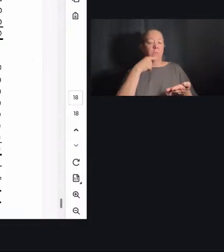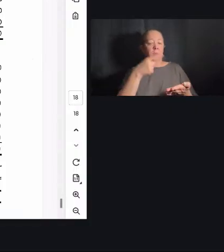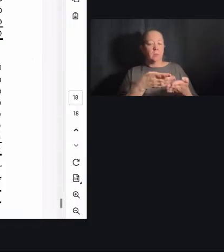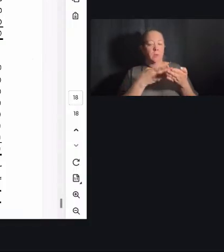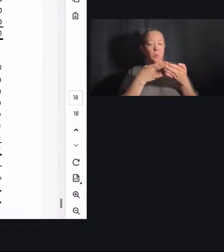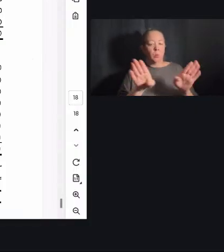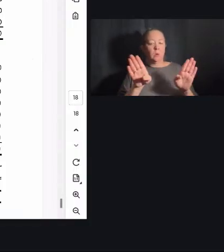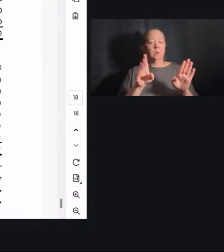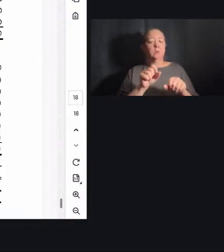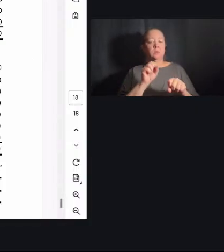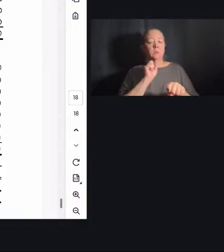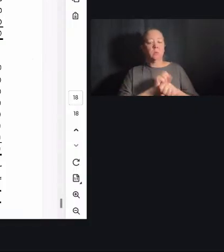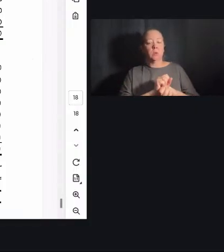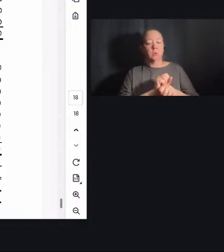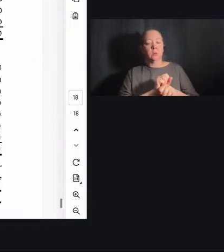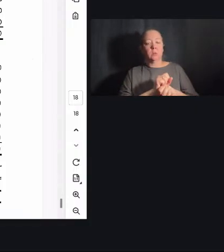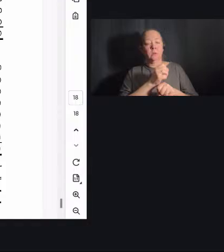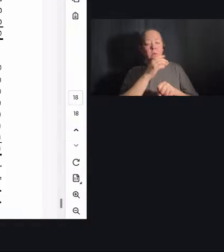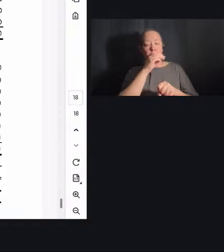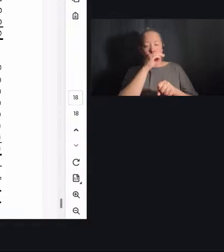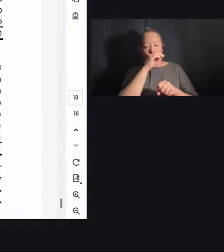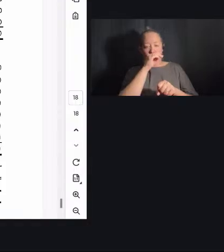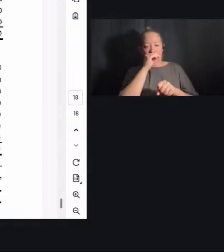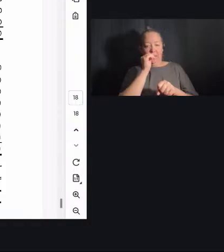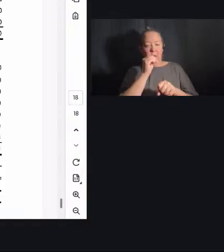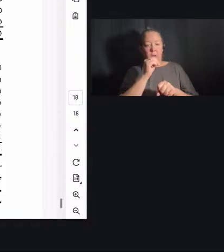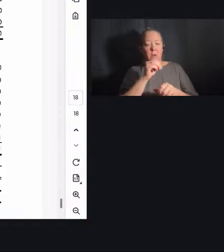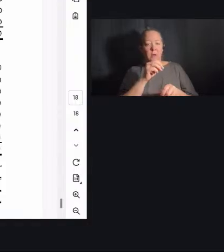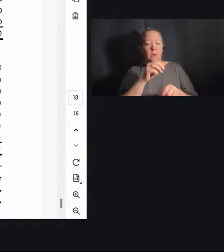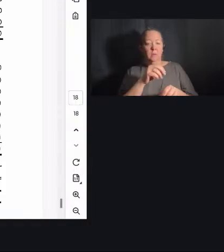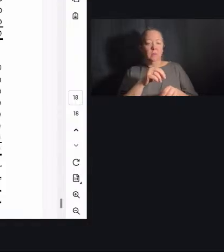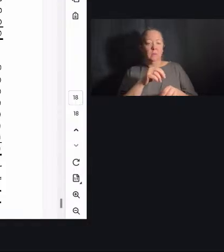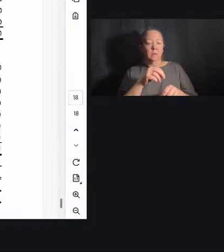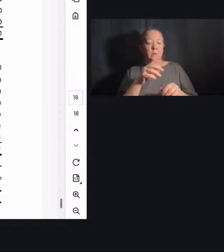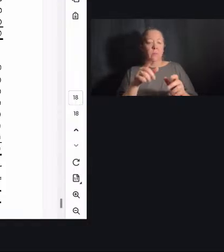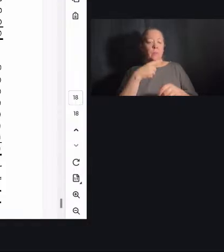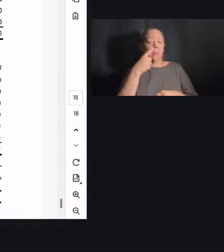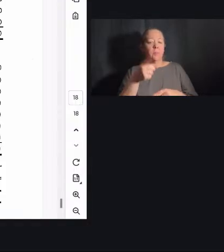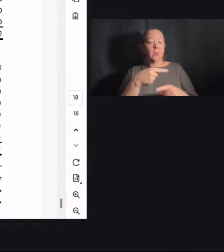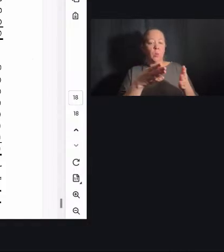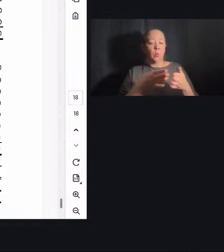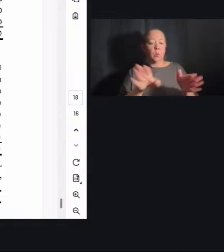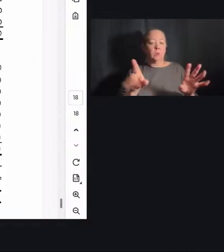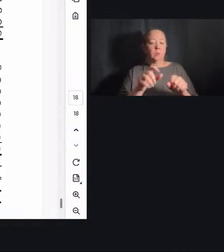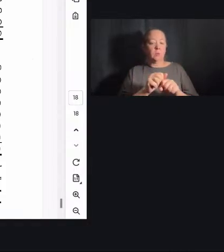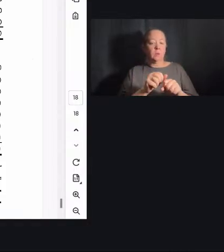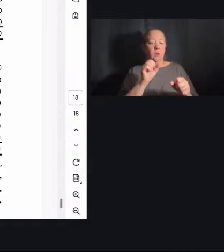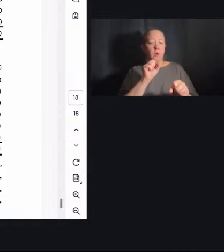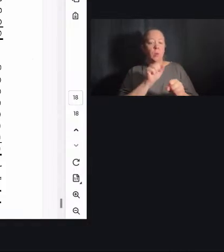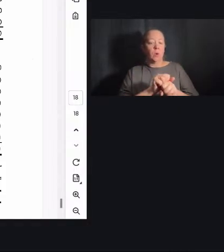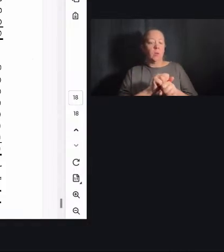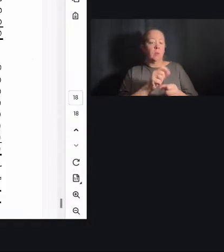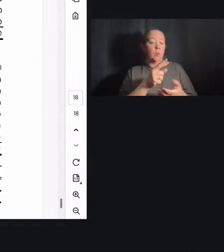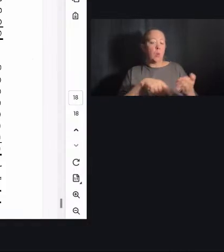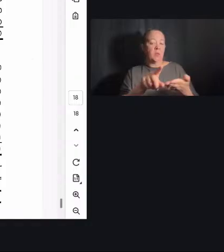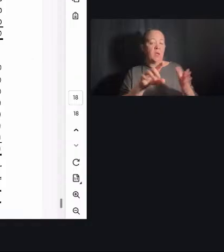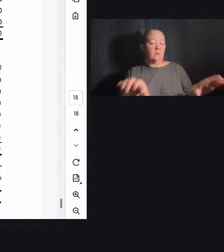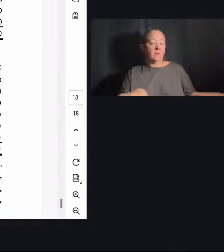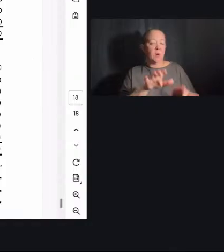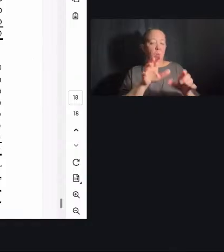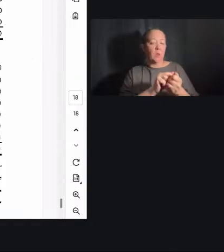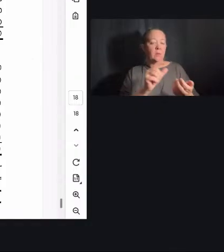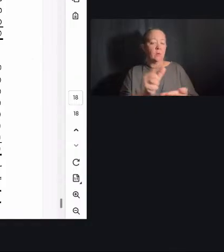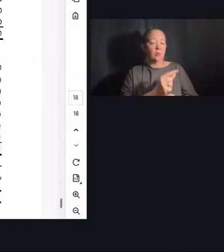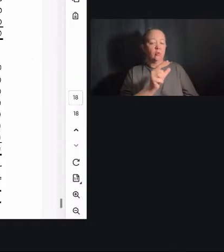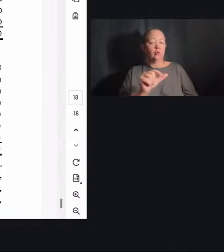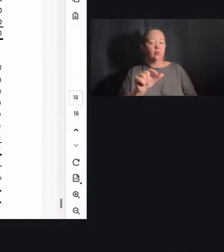done with the grants. Not part of the operating budget, but it literally is life-changing for the residents. So I want to commend Mr.